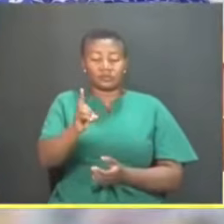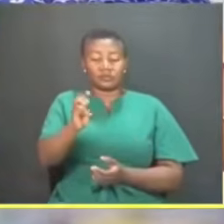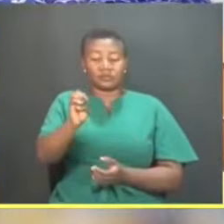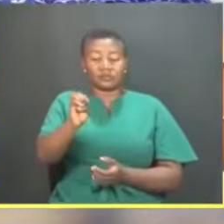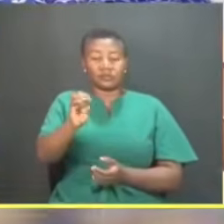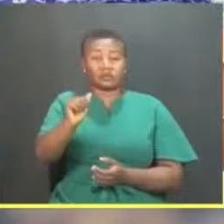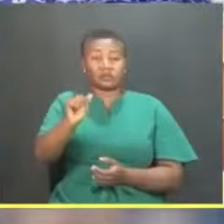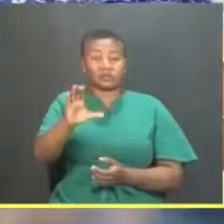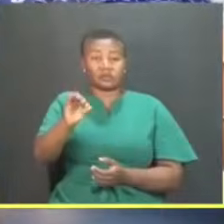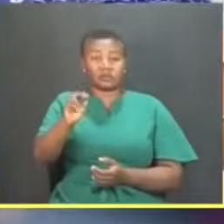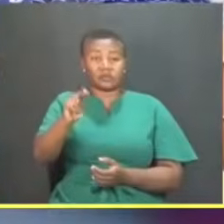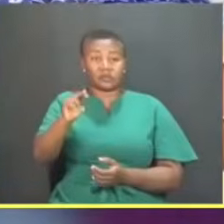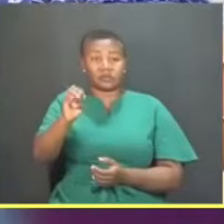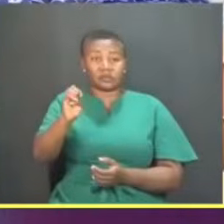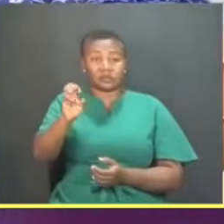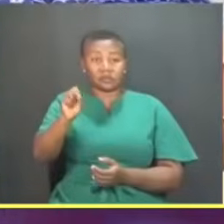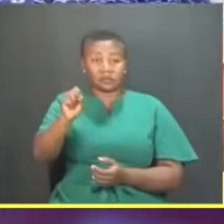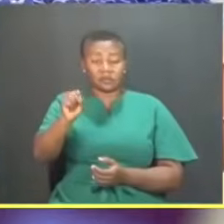Mary Ampa